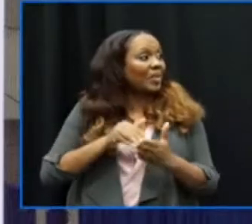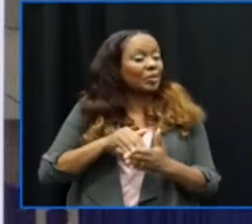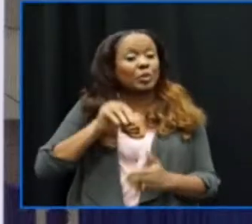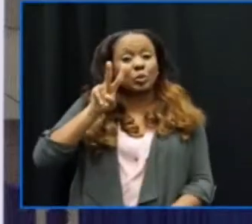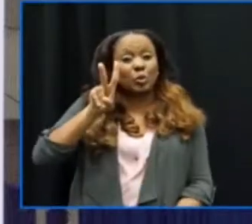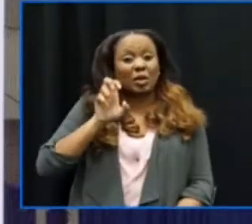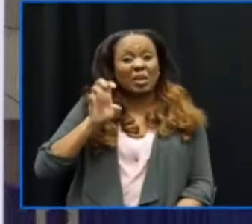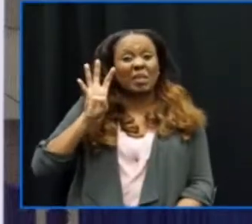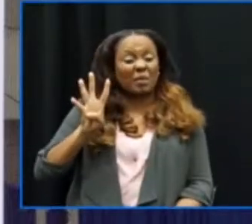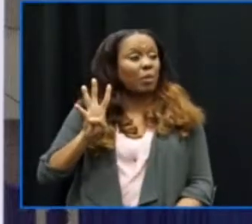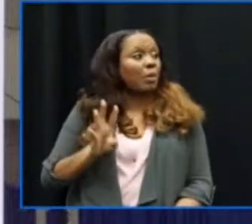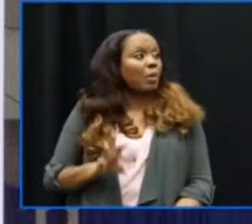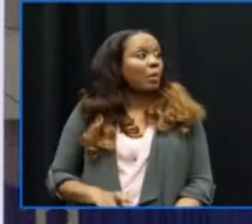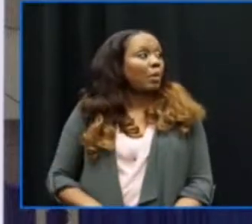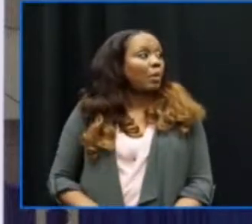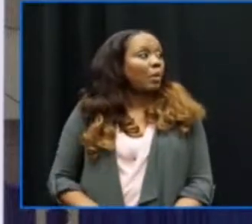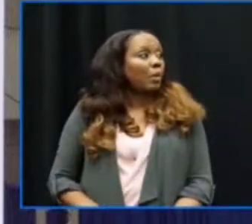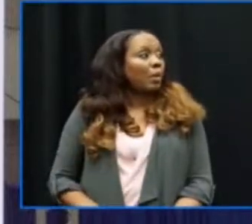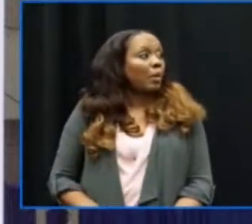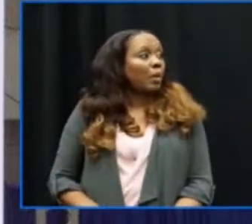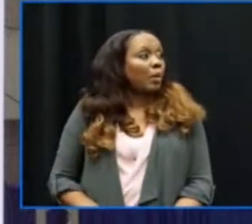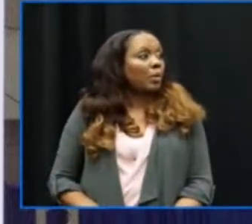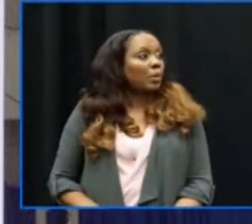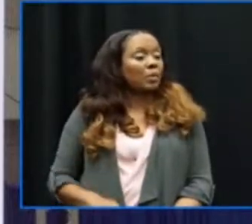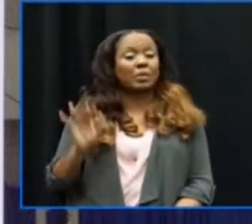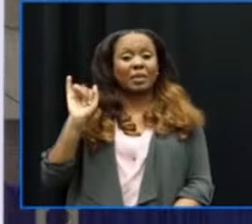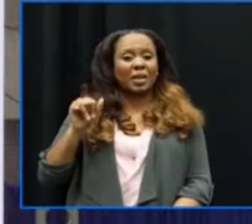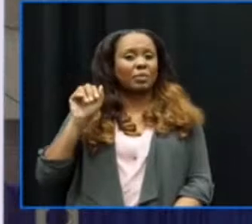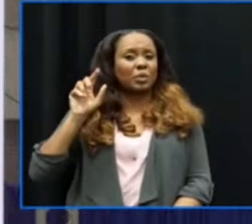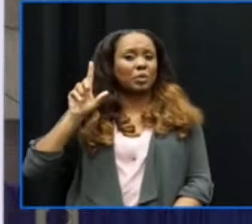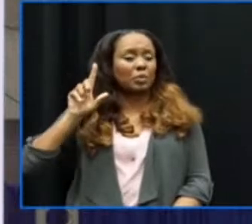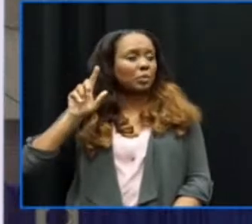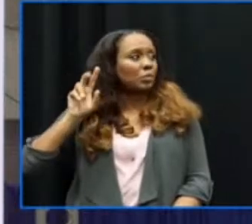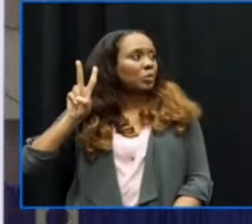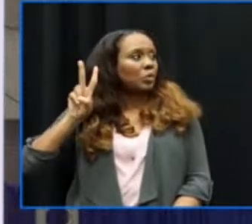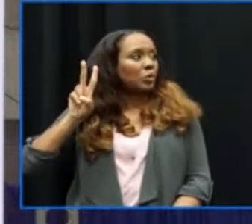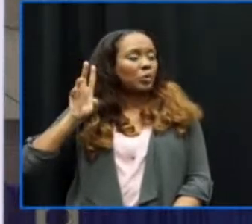128,204 contributors. That was perhaps at its height.